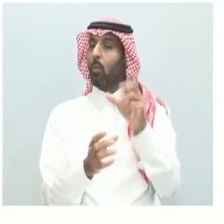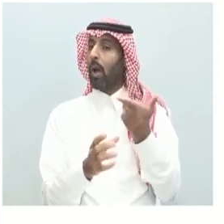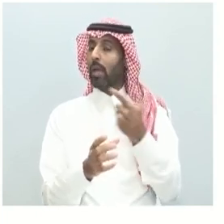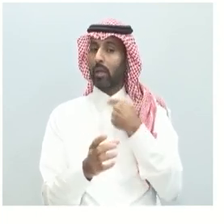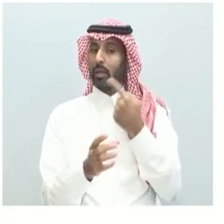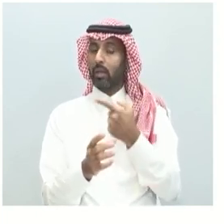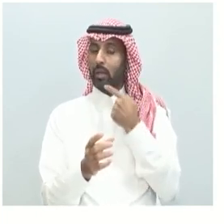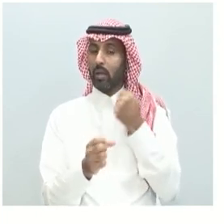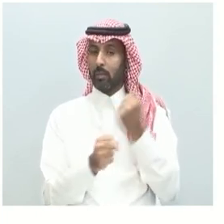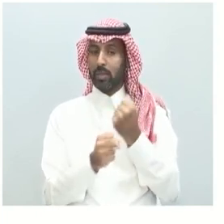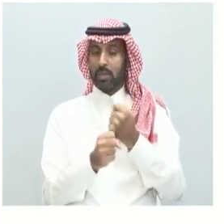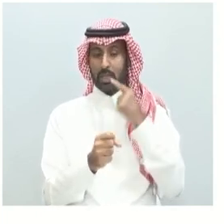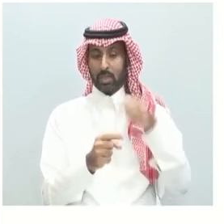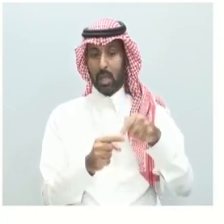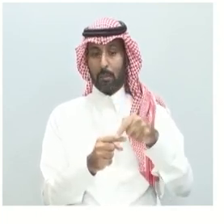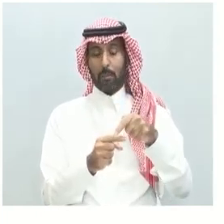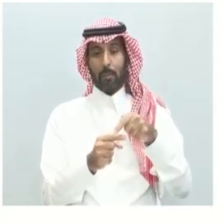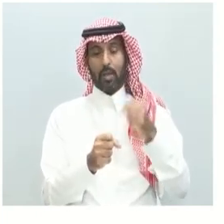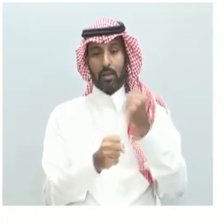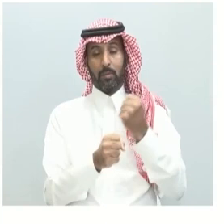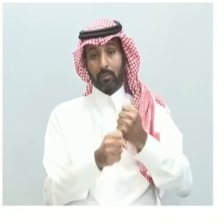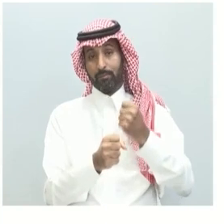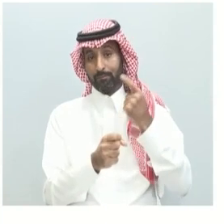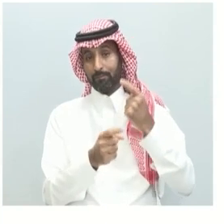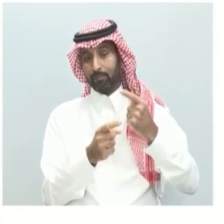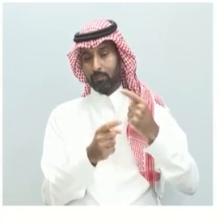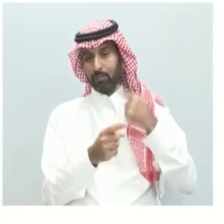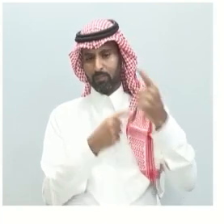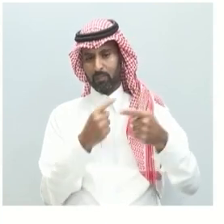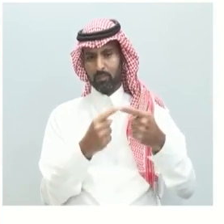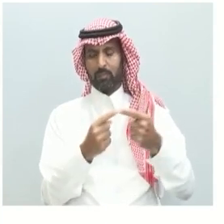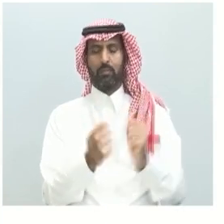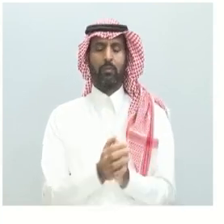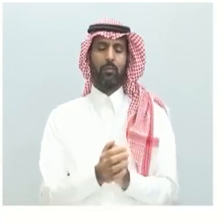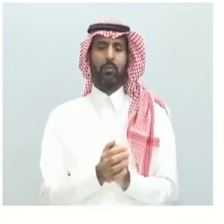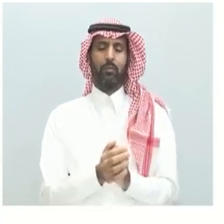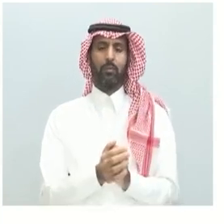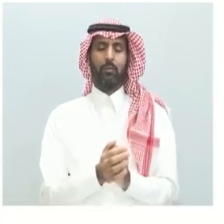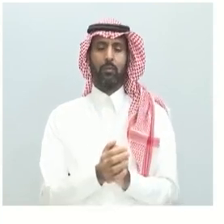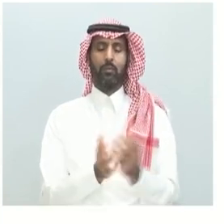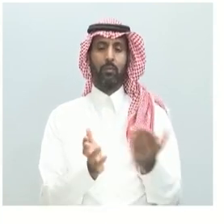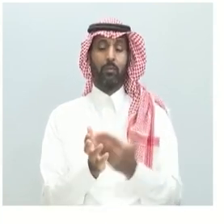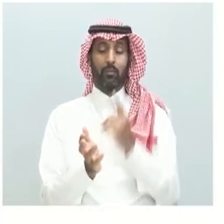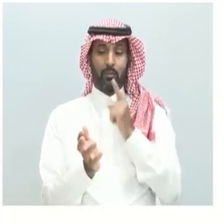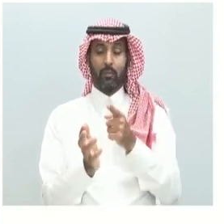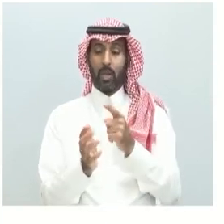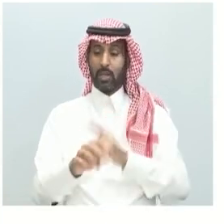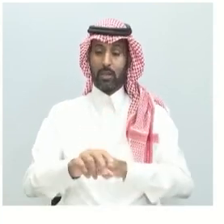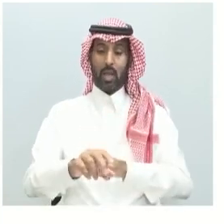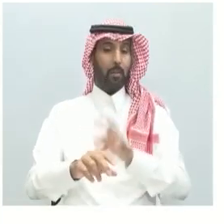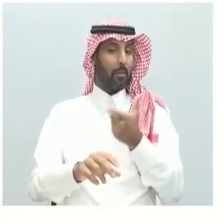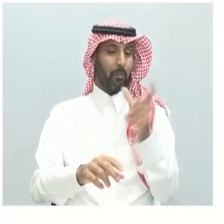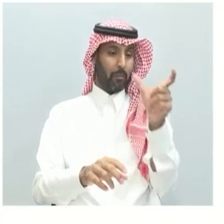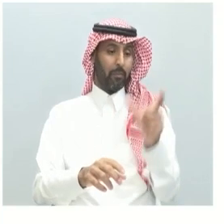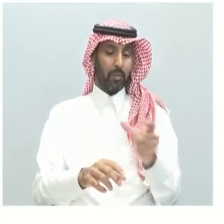present simple and present progressive. So again, we'll be studying present simple and present progressive. Apply time